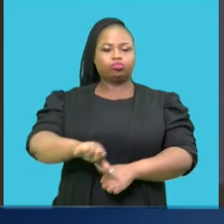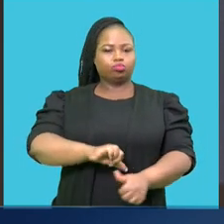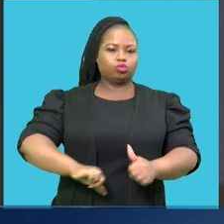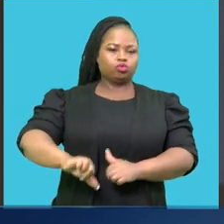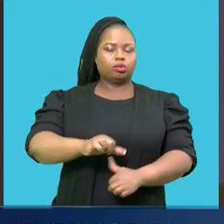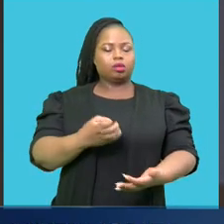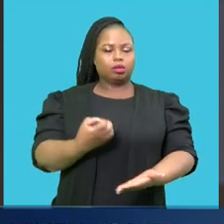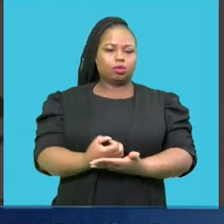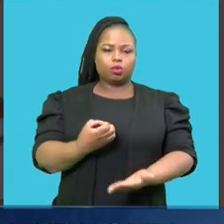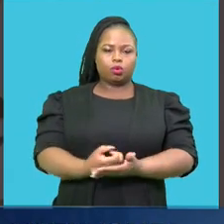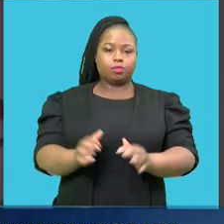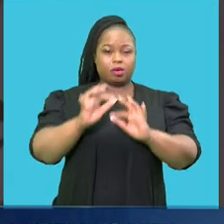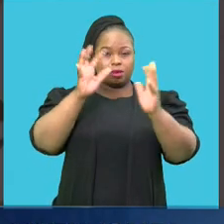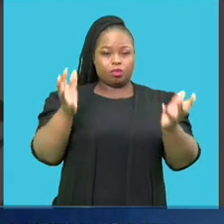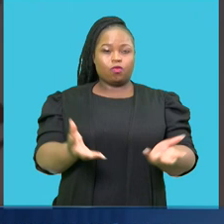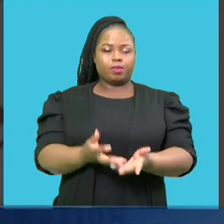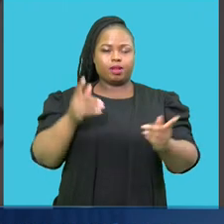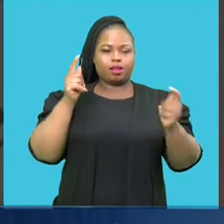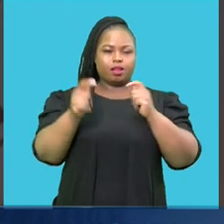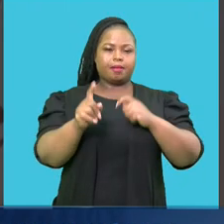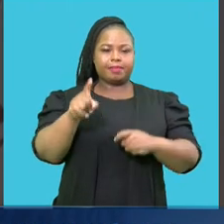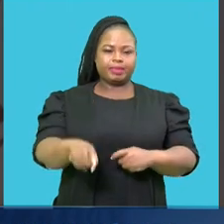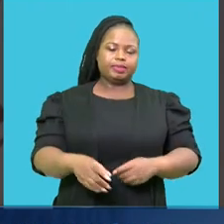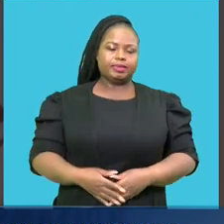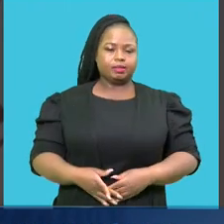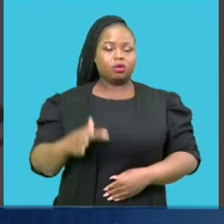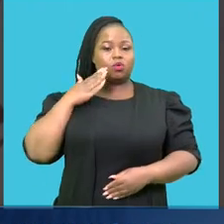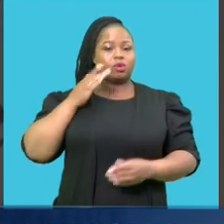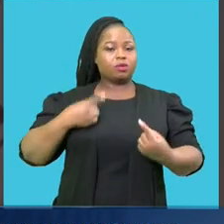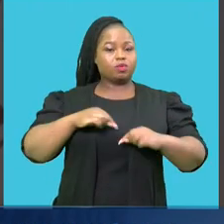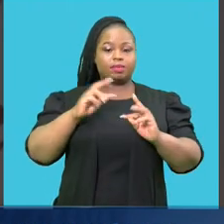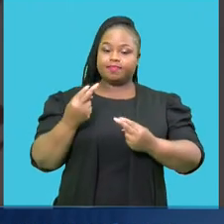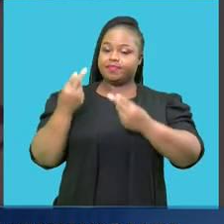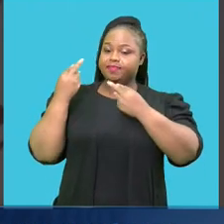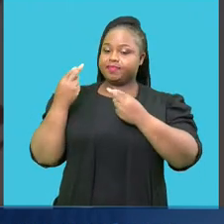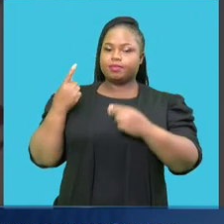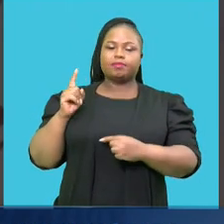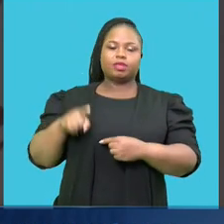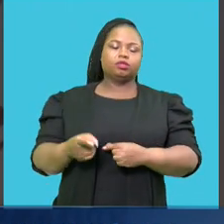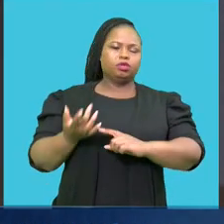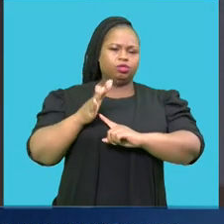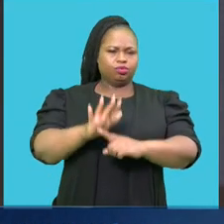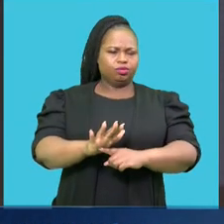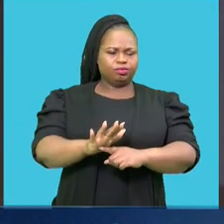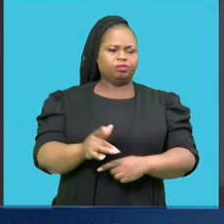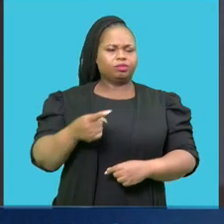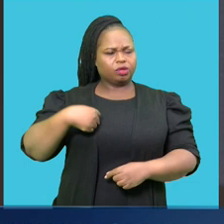economic and global transformation In our reflections we need to show an understanding